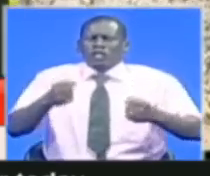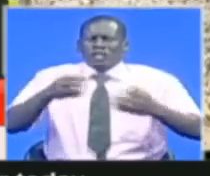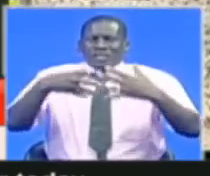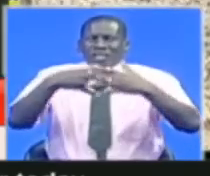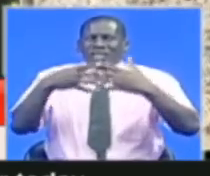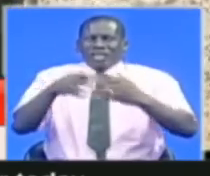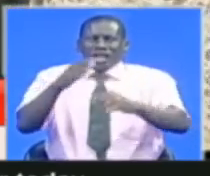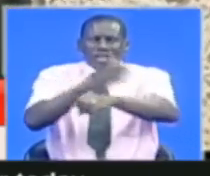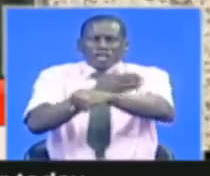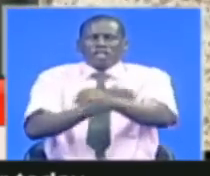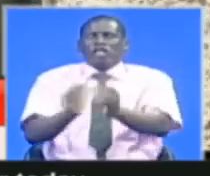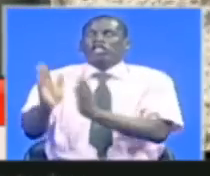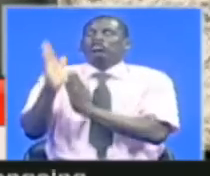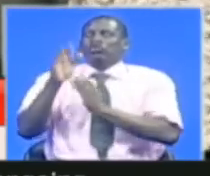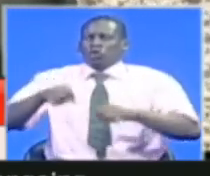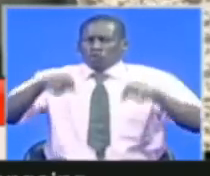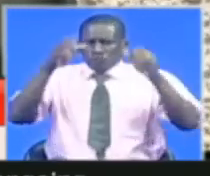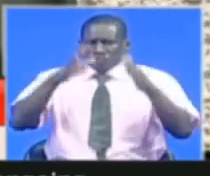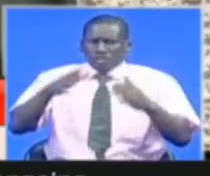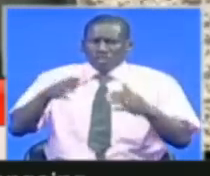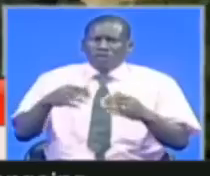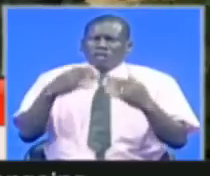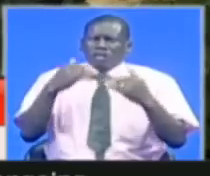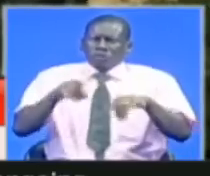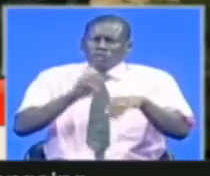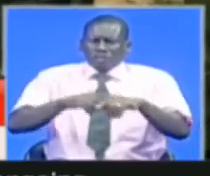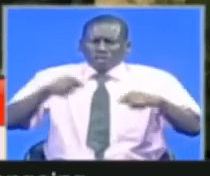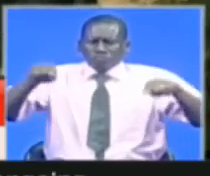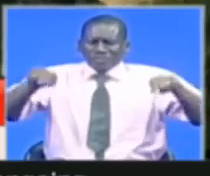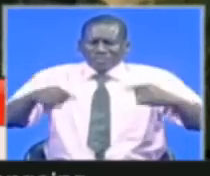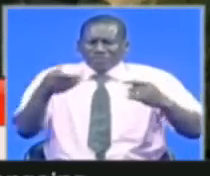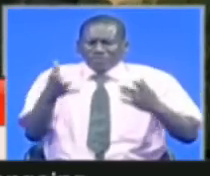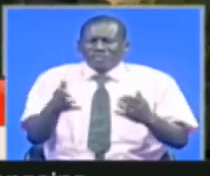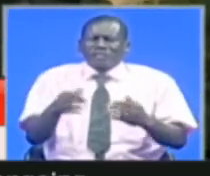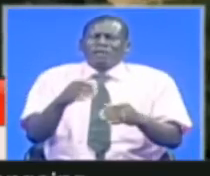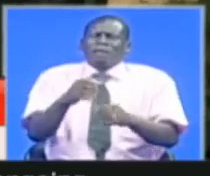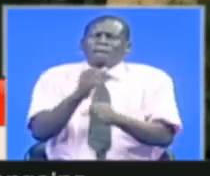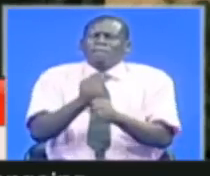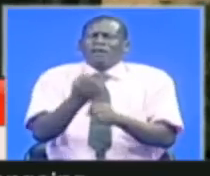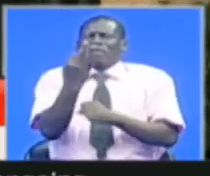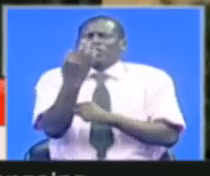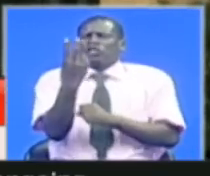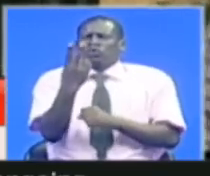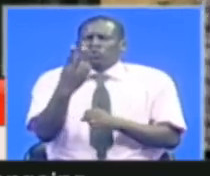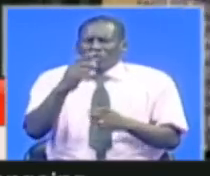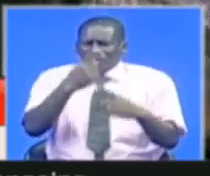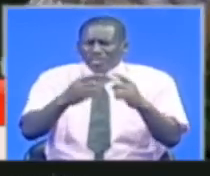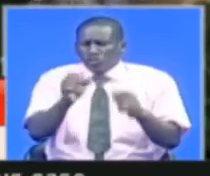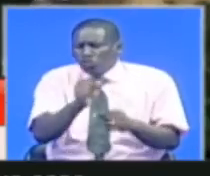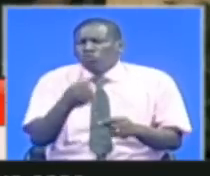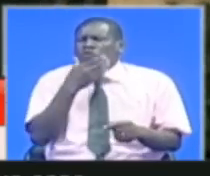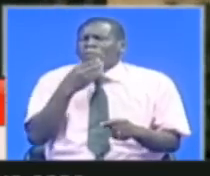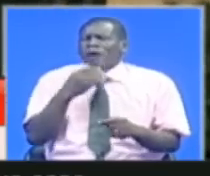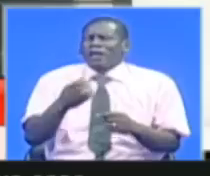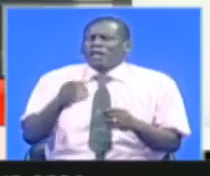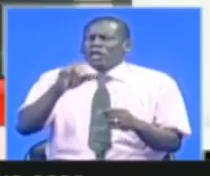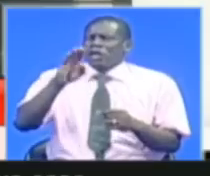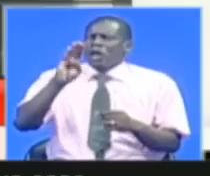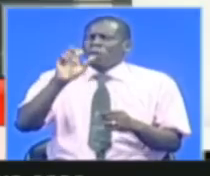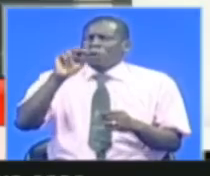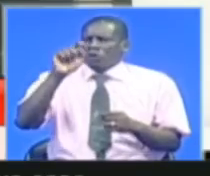process. It is the noise during the raid that woke up 32-year-old Buntusha, who is said to have peeped through the